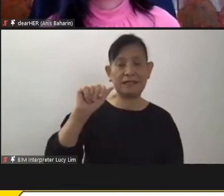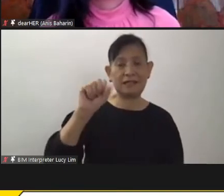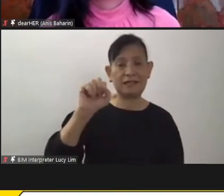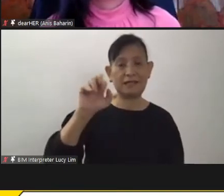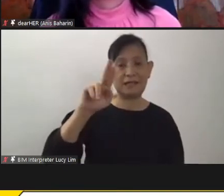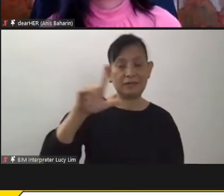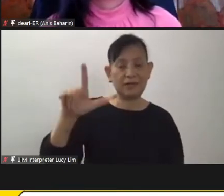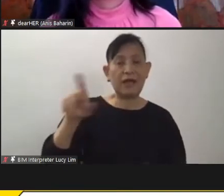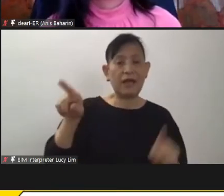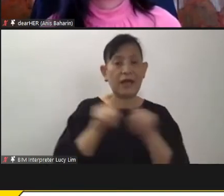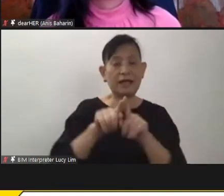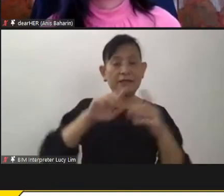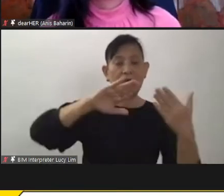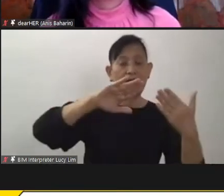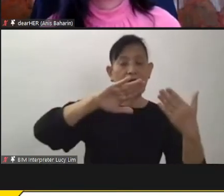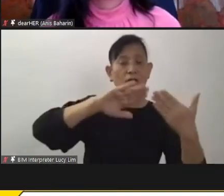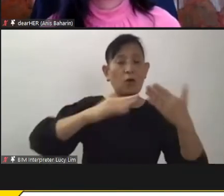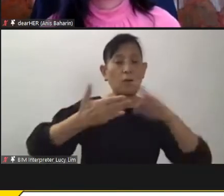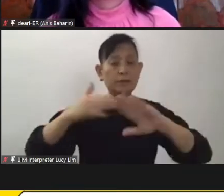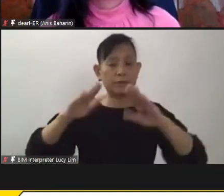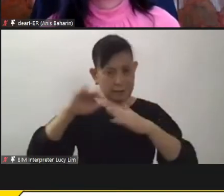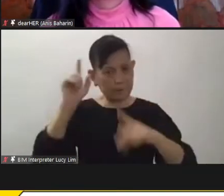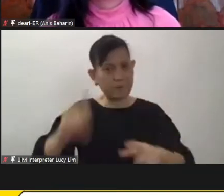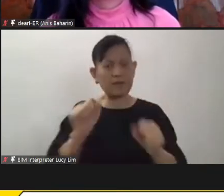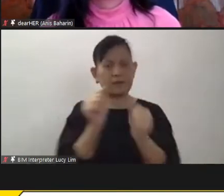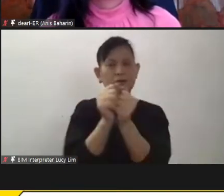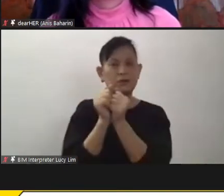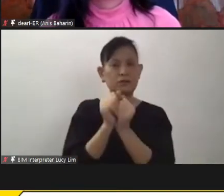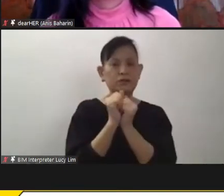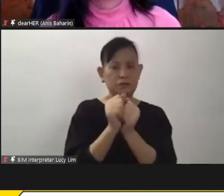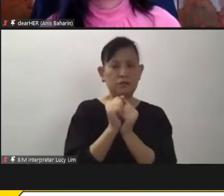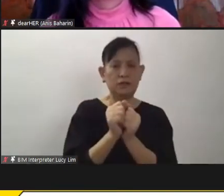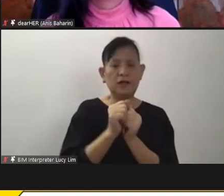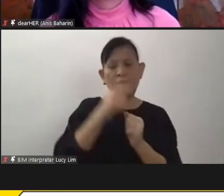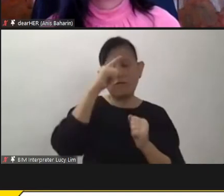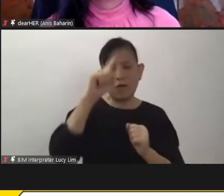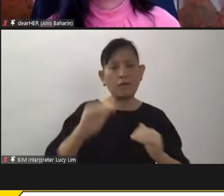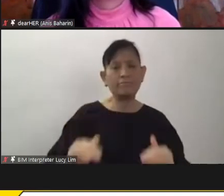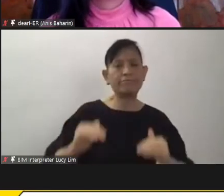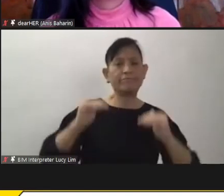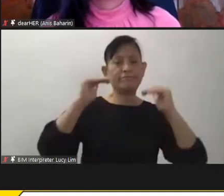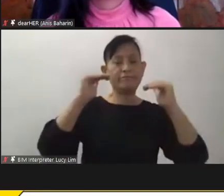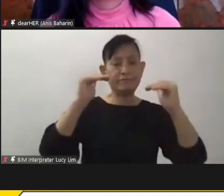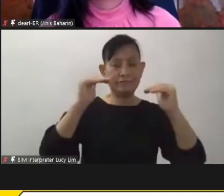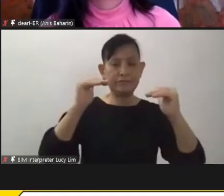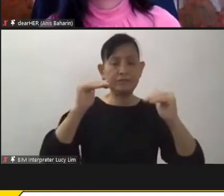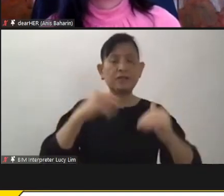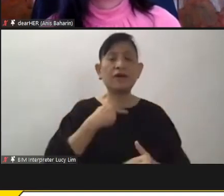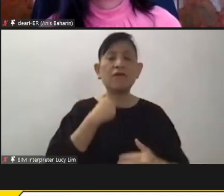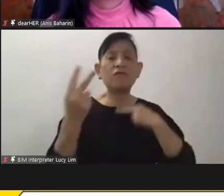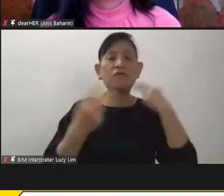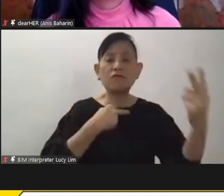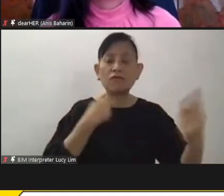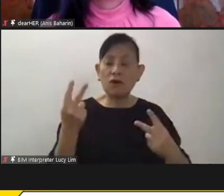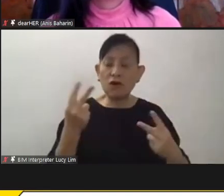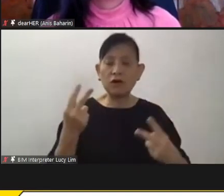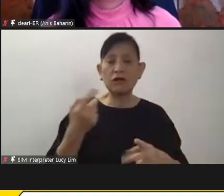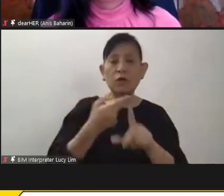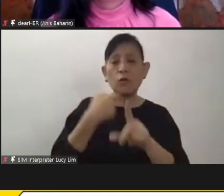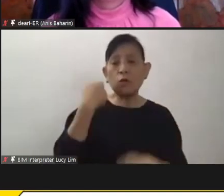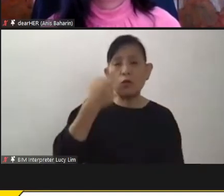we have to collectivize and work together to help uplift the voices of those that are unheard of. And we need to ensure